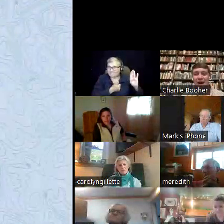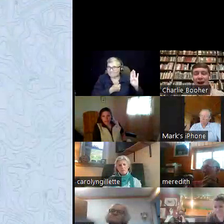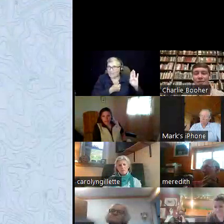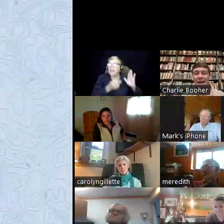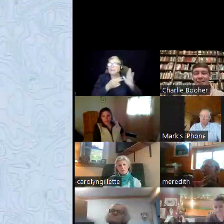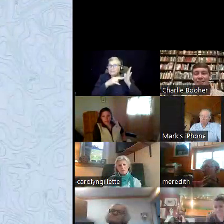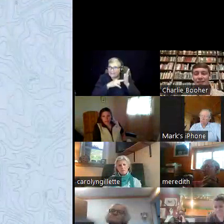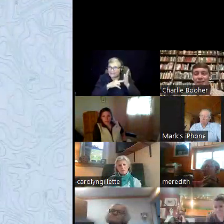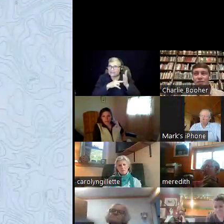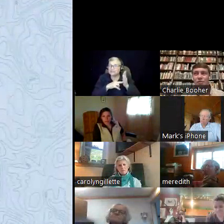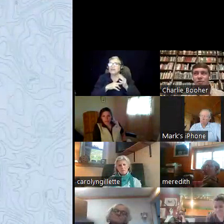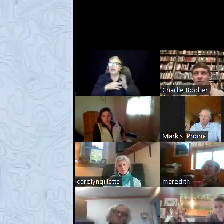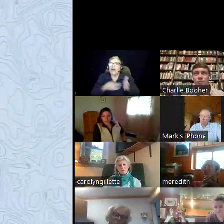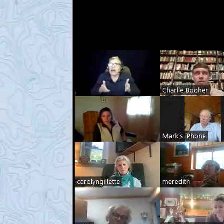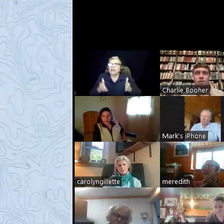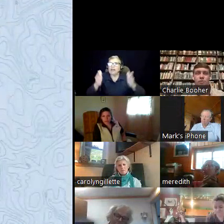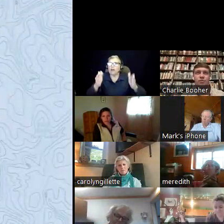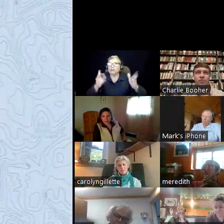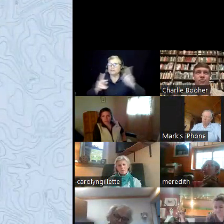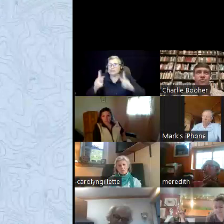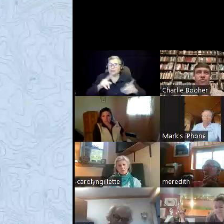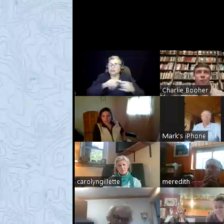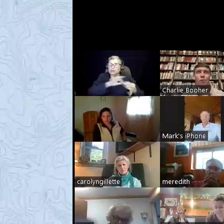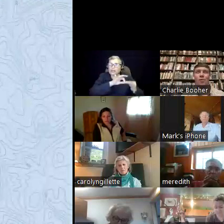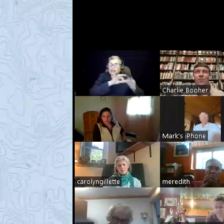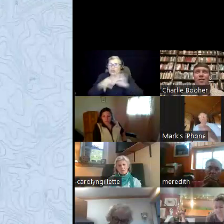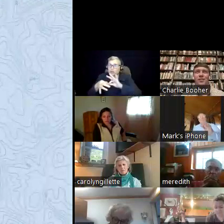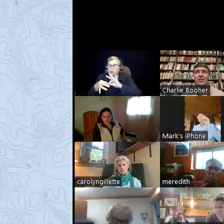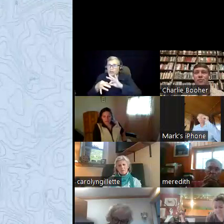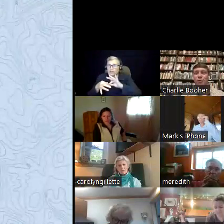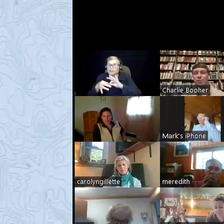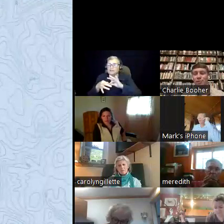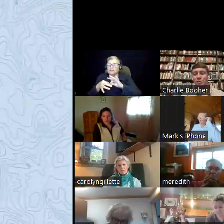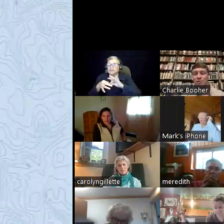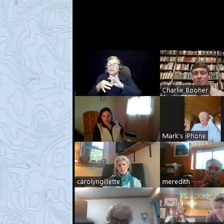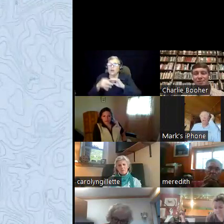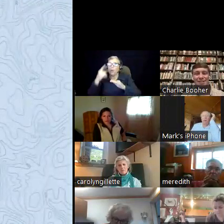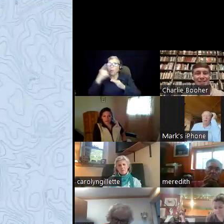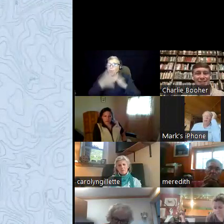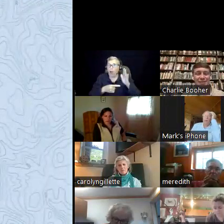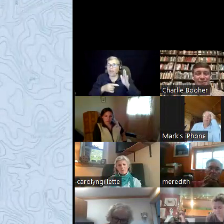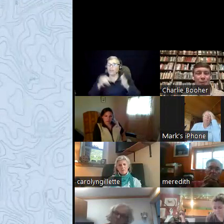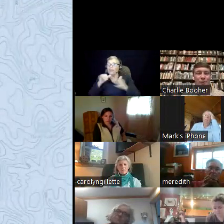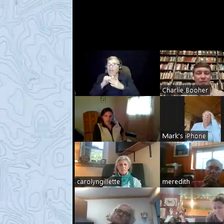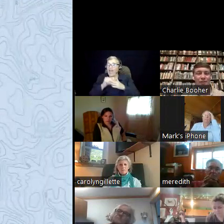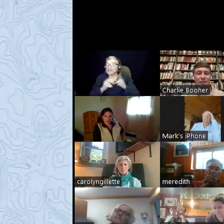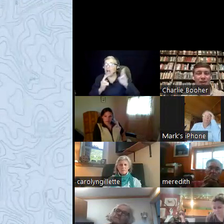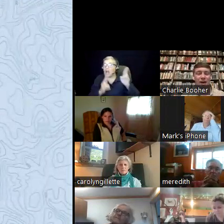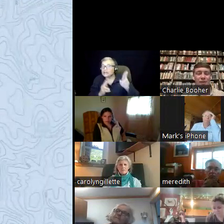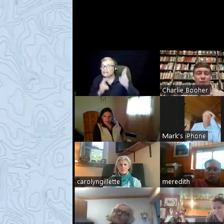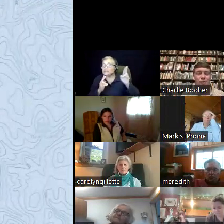interpretation how that sort of form of hunting, form of pursuit fits into the